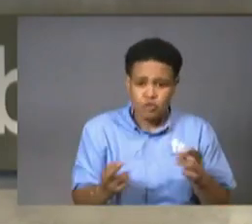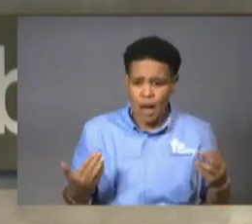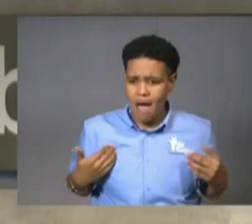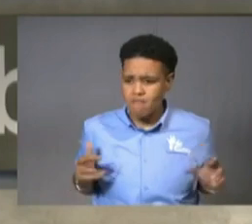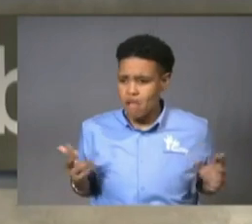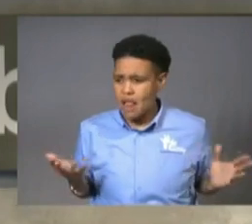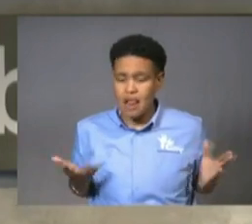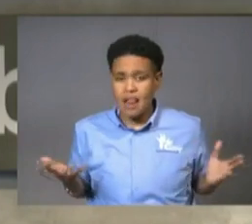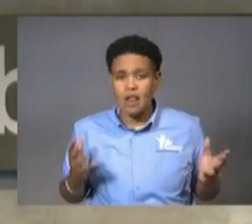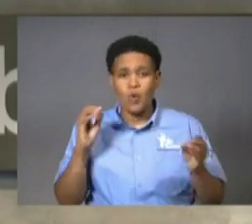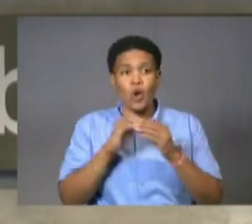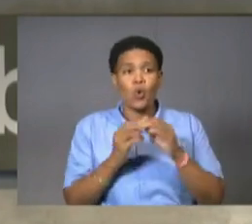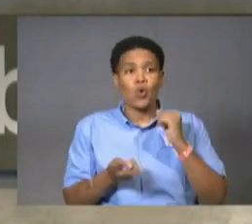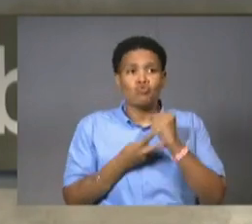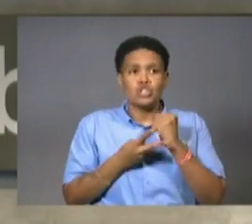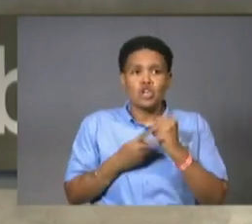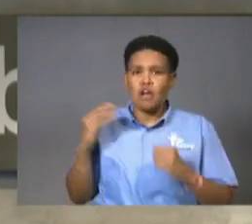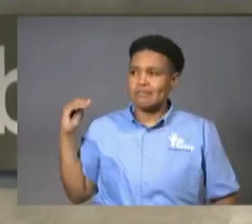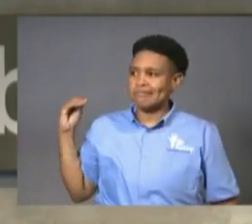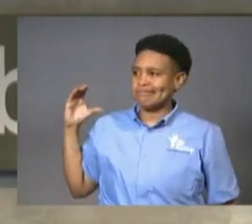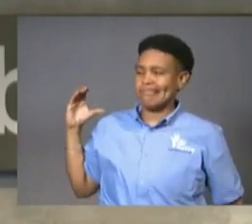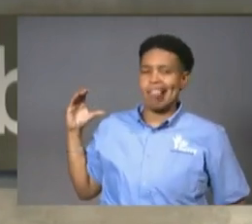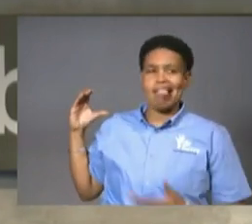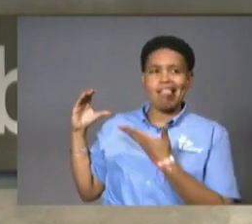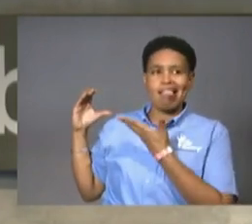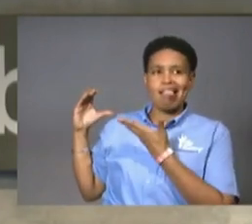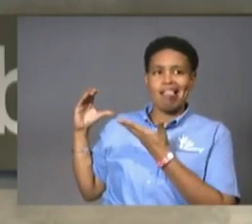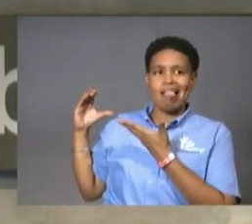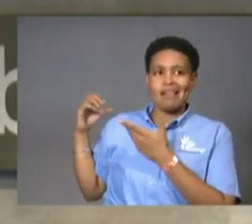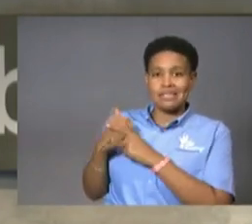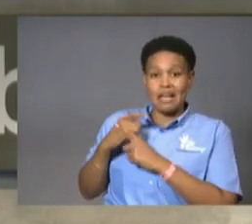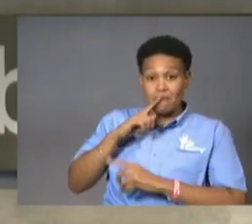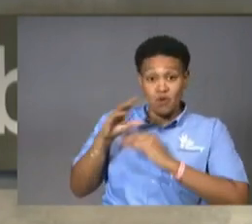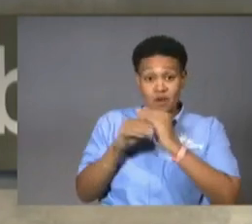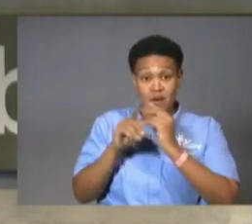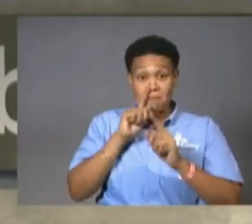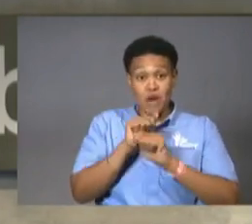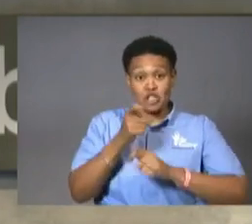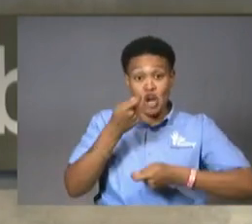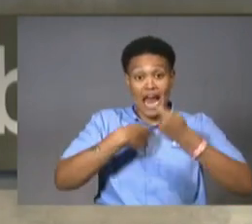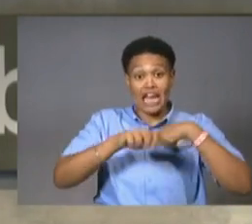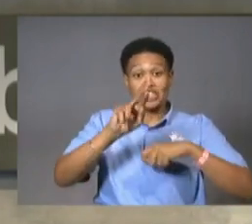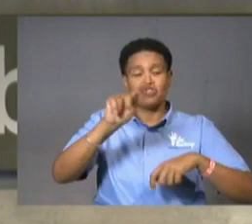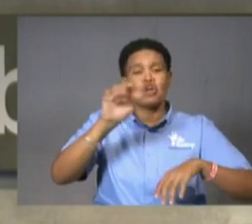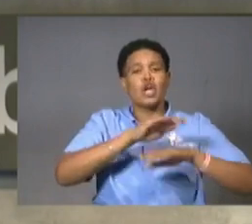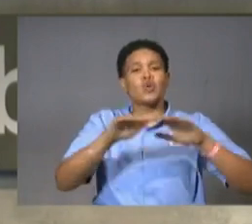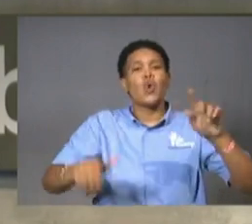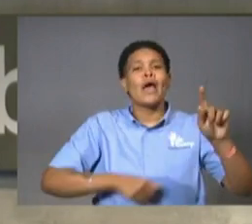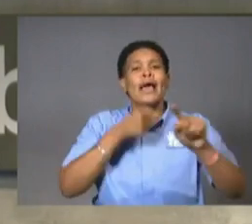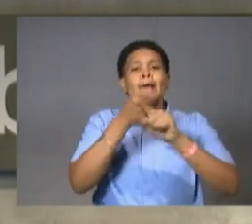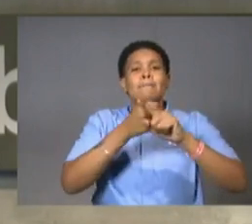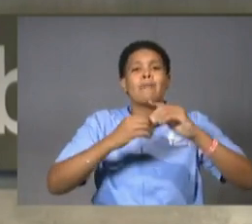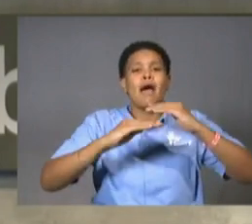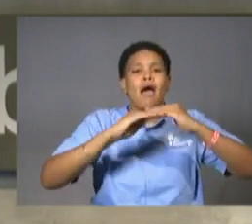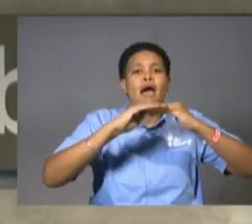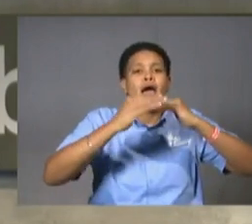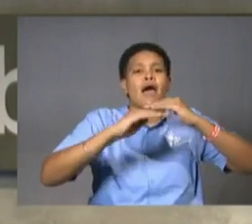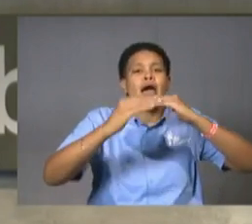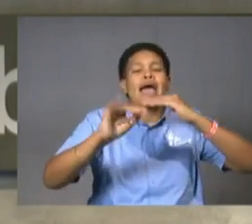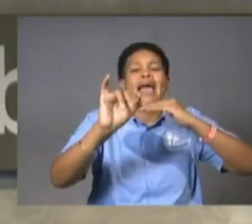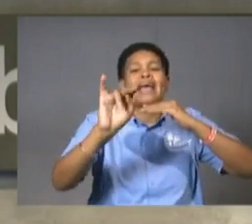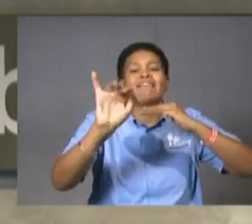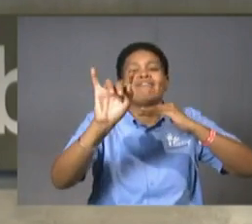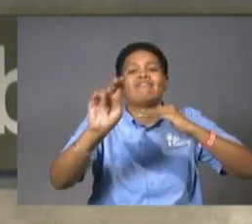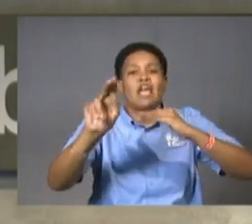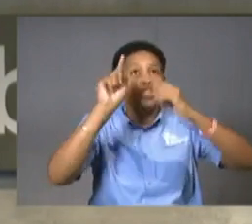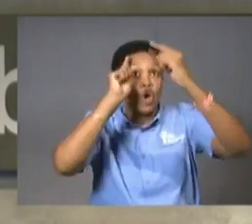which include the reserves, to ensure that the exchange rate does not interfere with inflation objectives that have been set